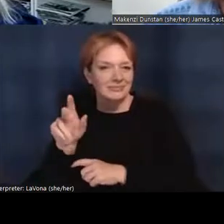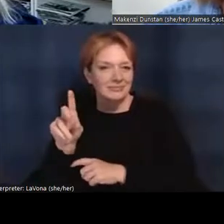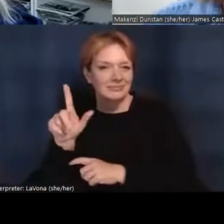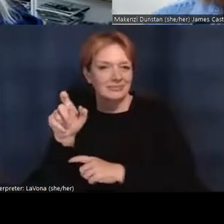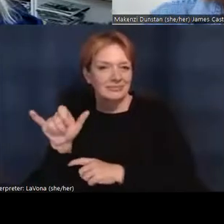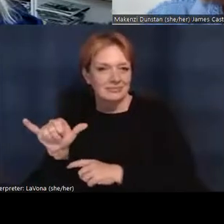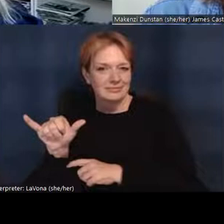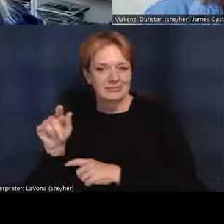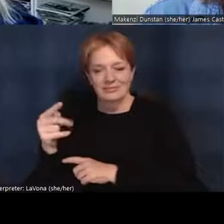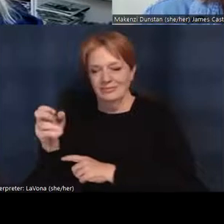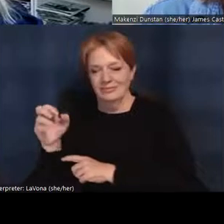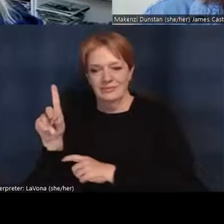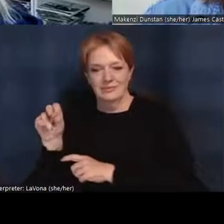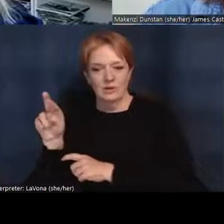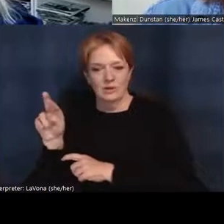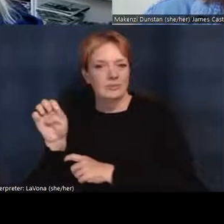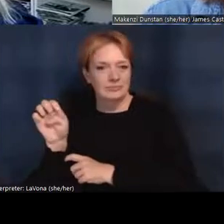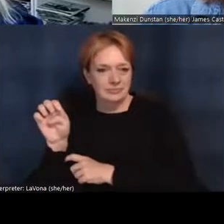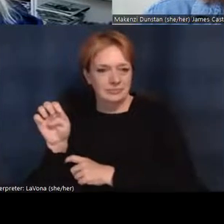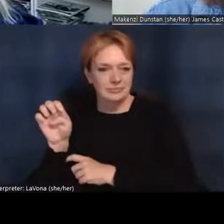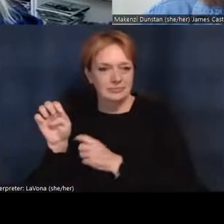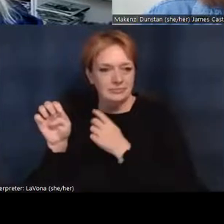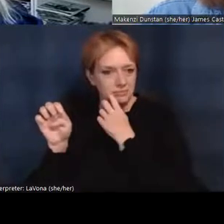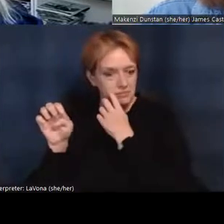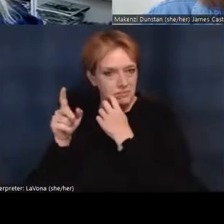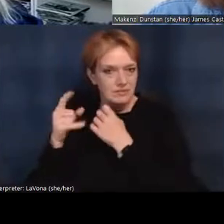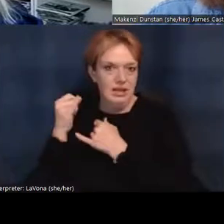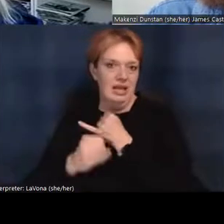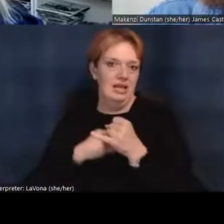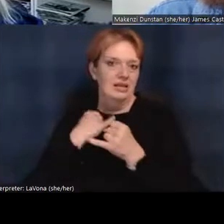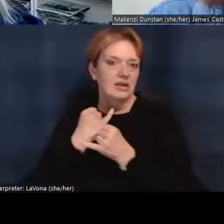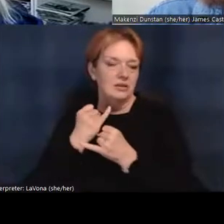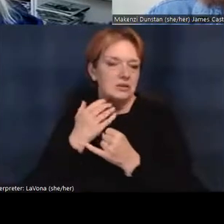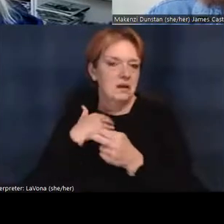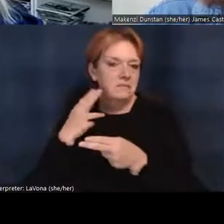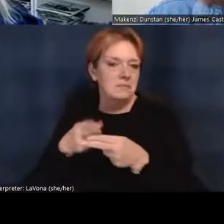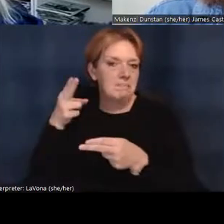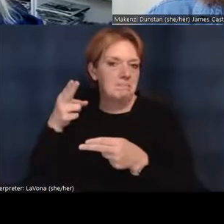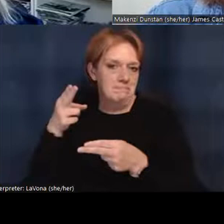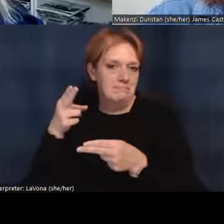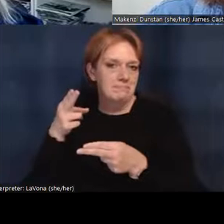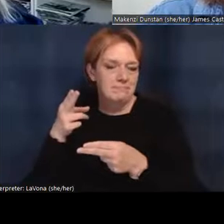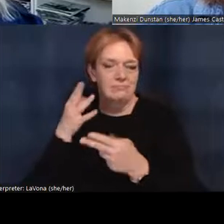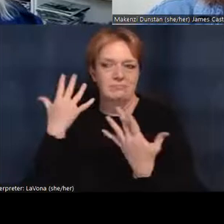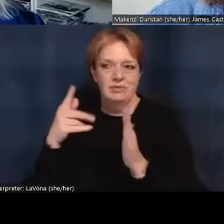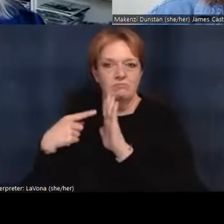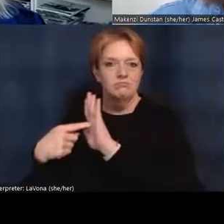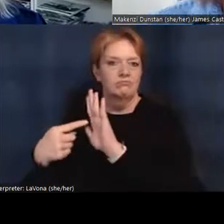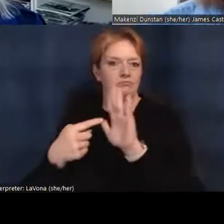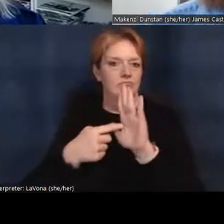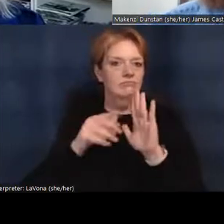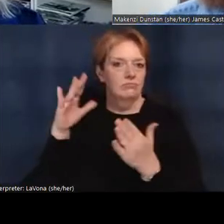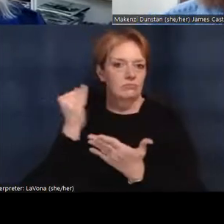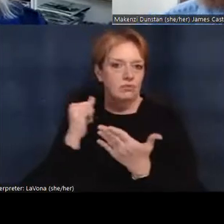Theodore. He is known internationally and shown his work all over the